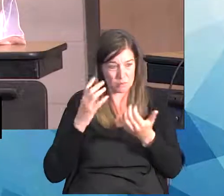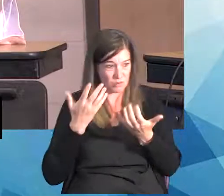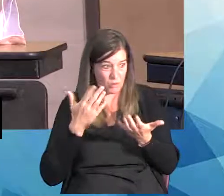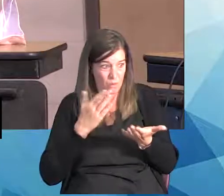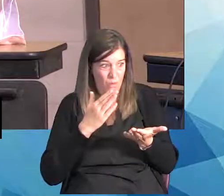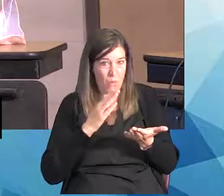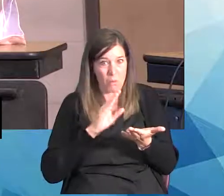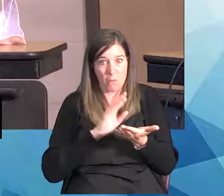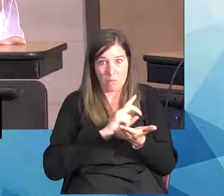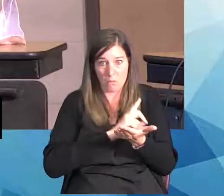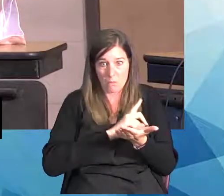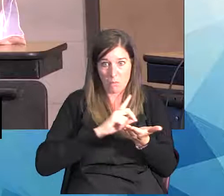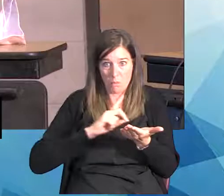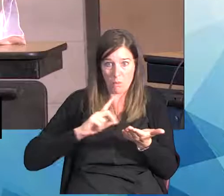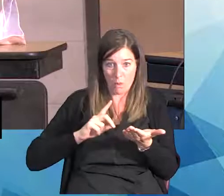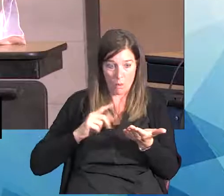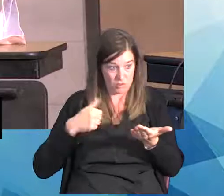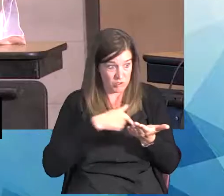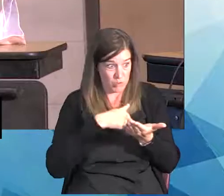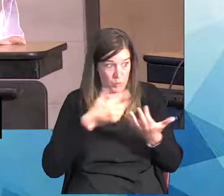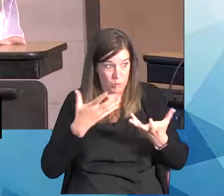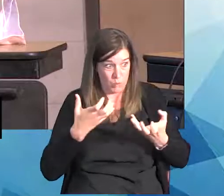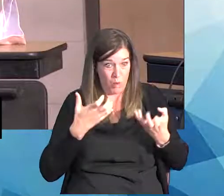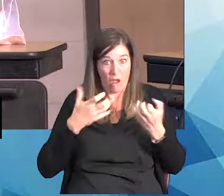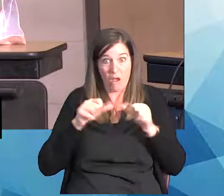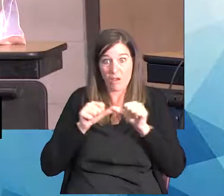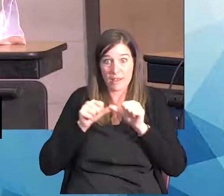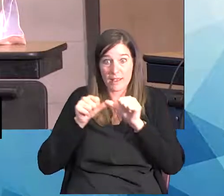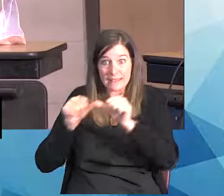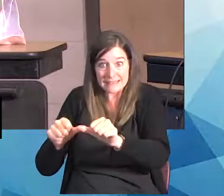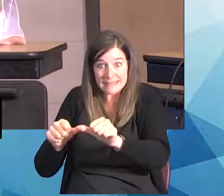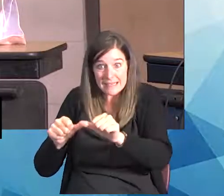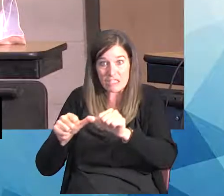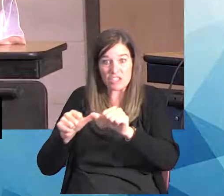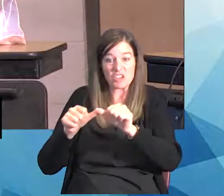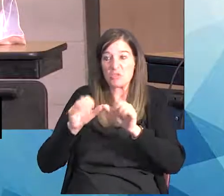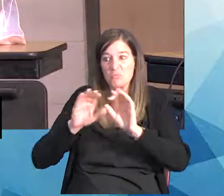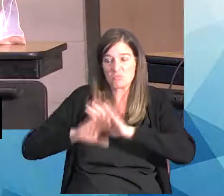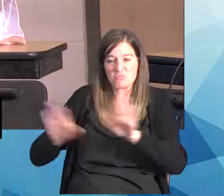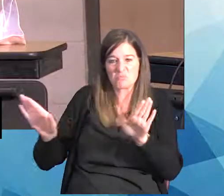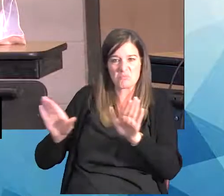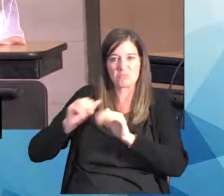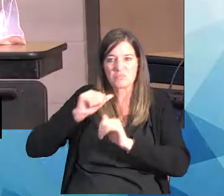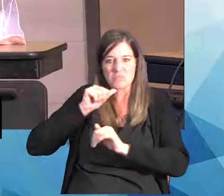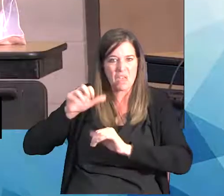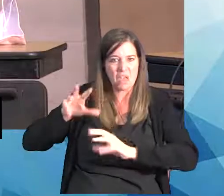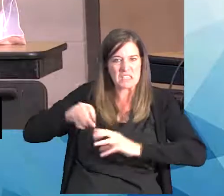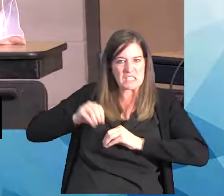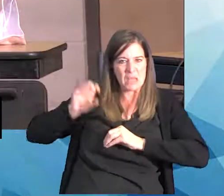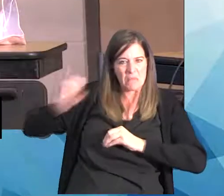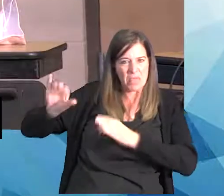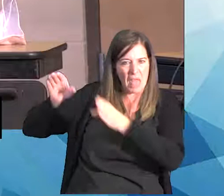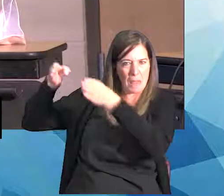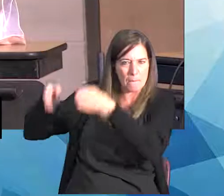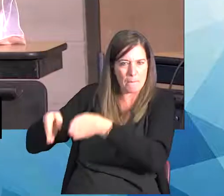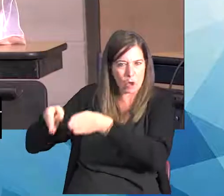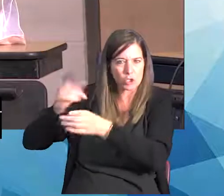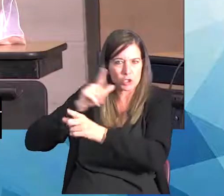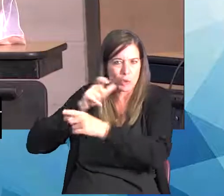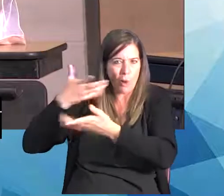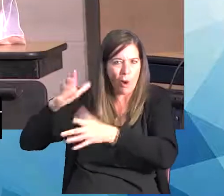months without one, or do we want to try to have this one until we agree to a more permanent, more sustainable solution?